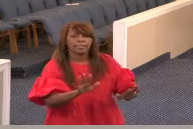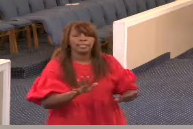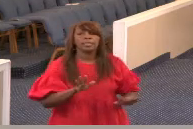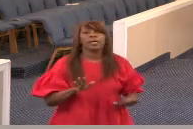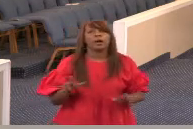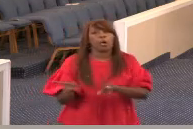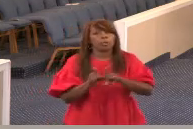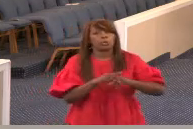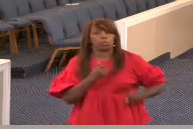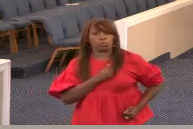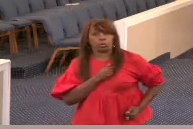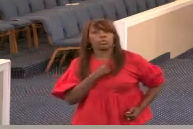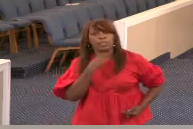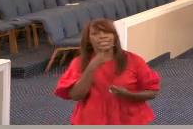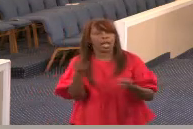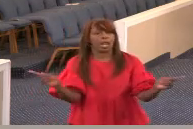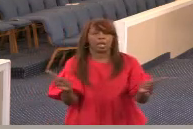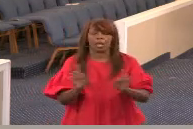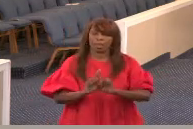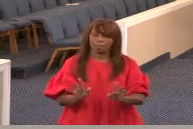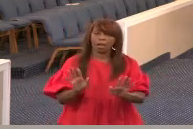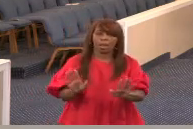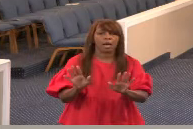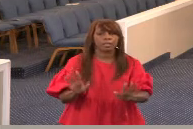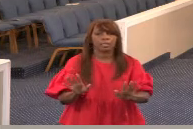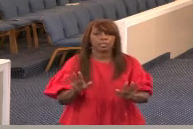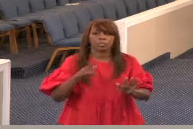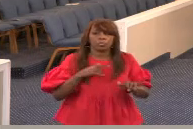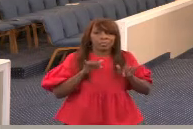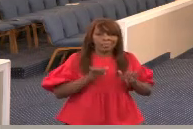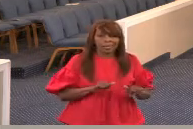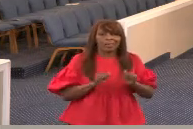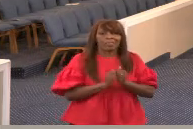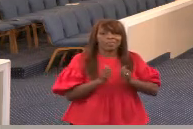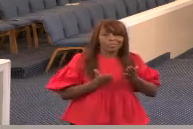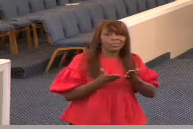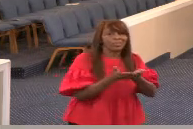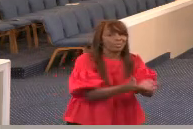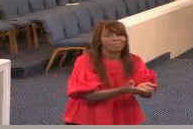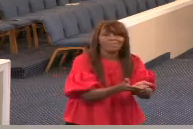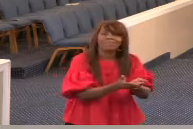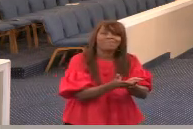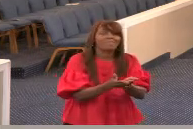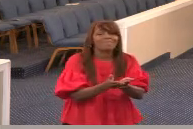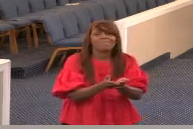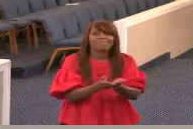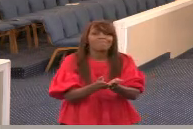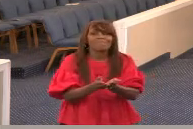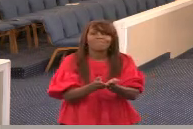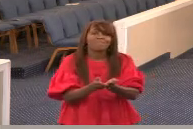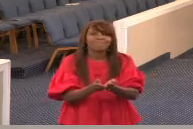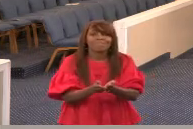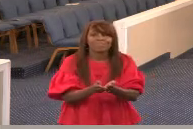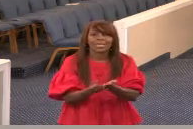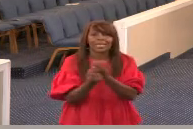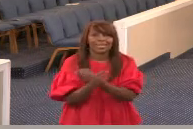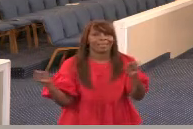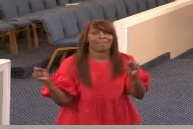the soldiers, Hear this, except these abide in the ship, ye cannot be